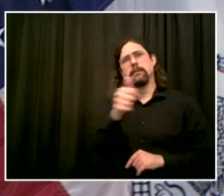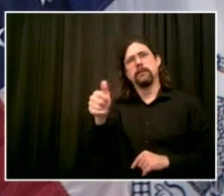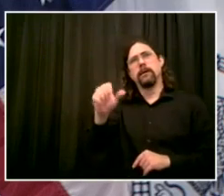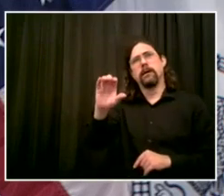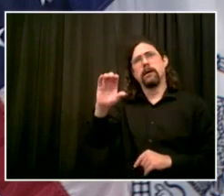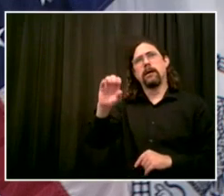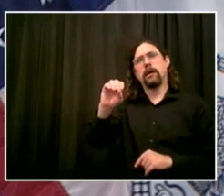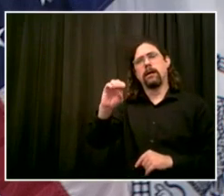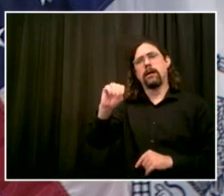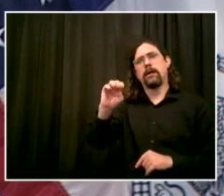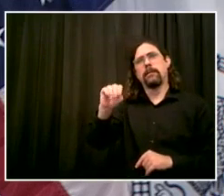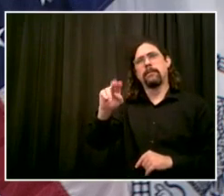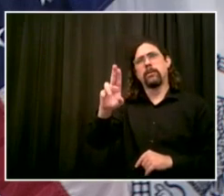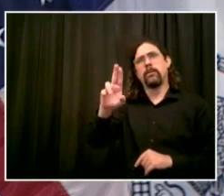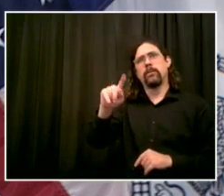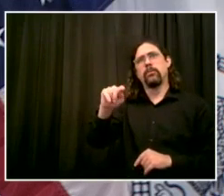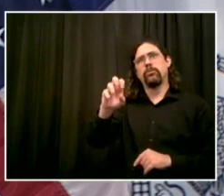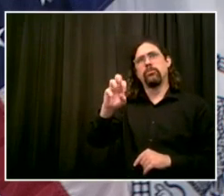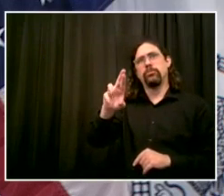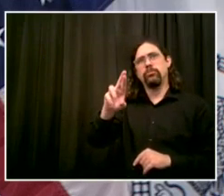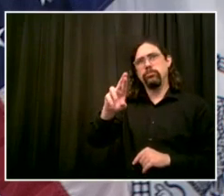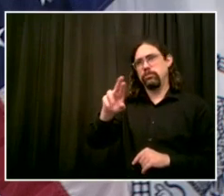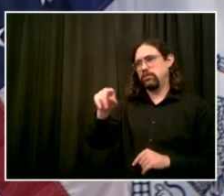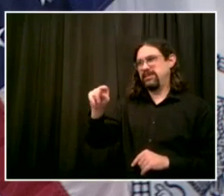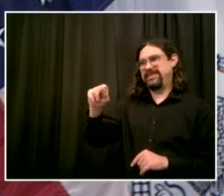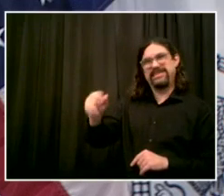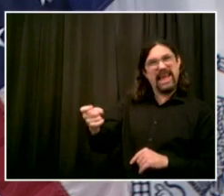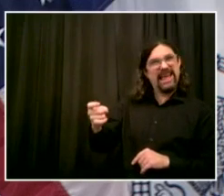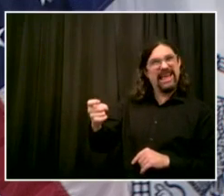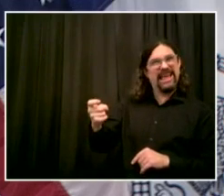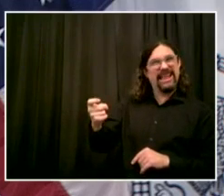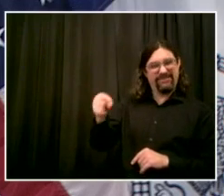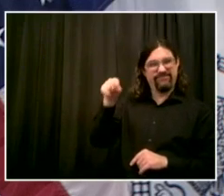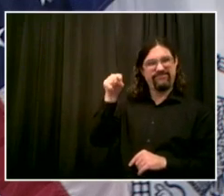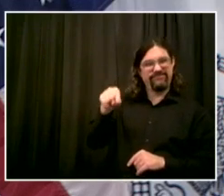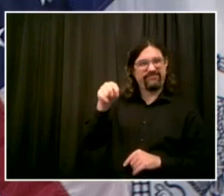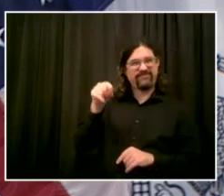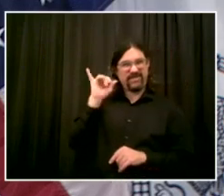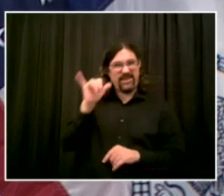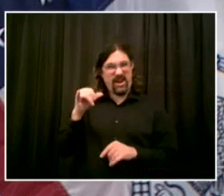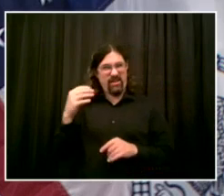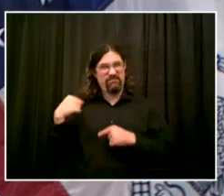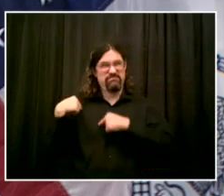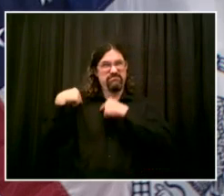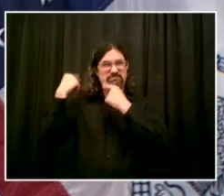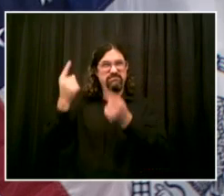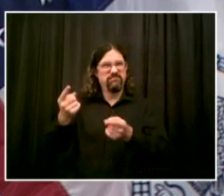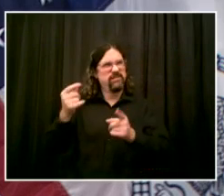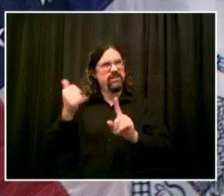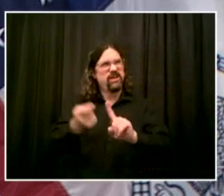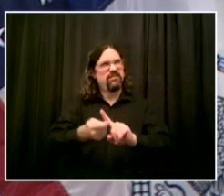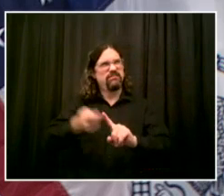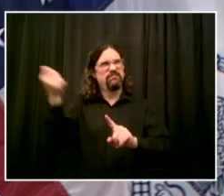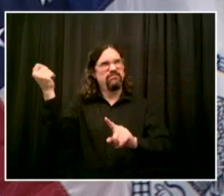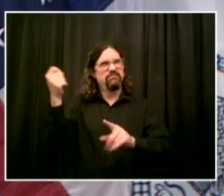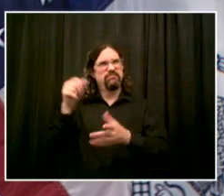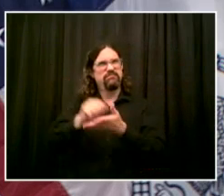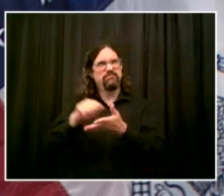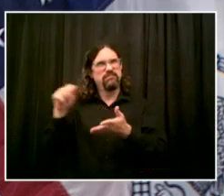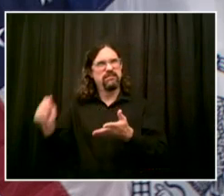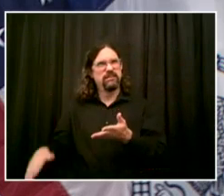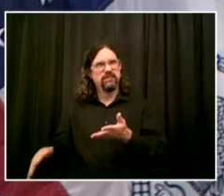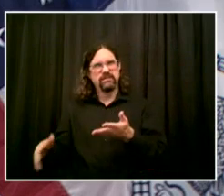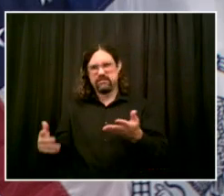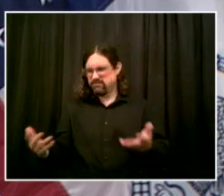else's discourse when the city is facing a fiscal crisis. It's a very fair question, Henry. Look, the